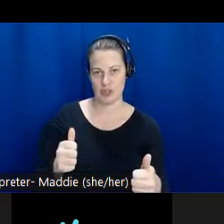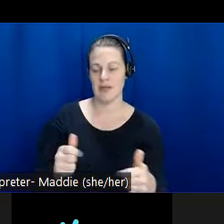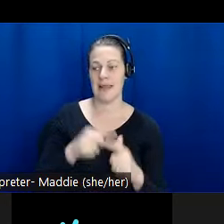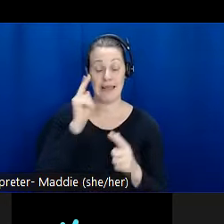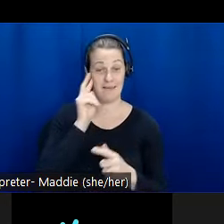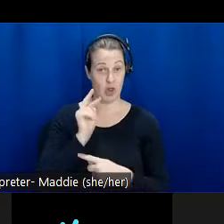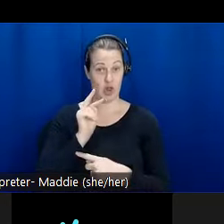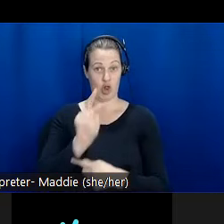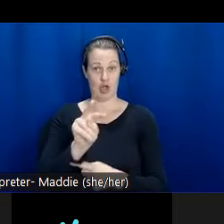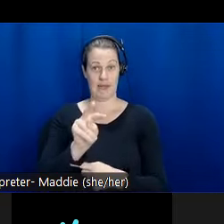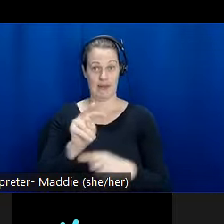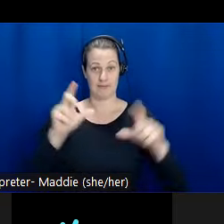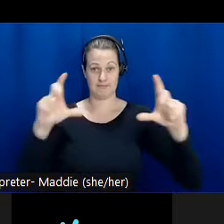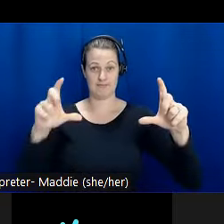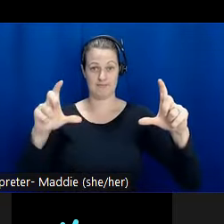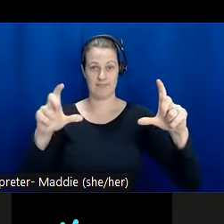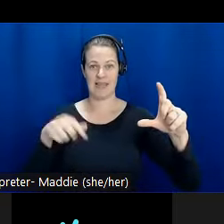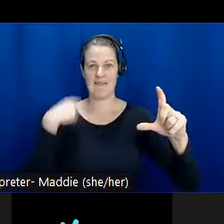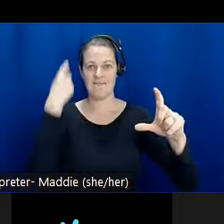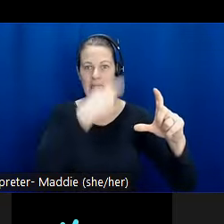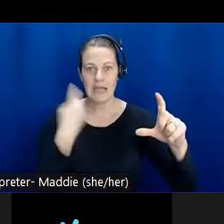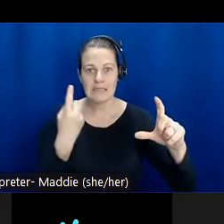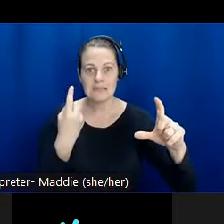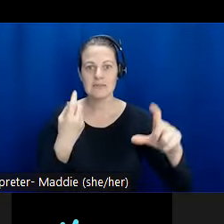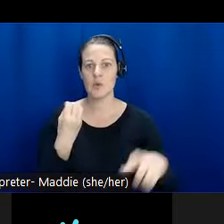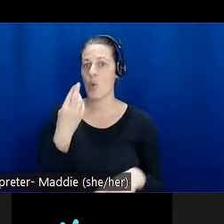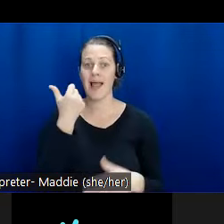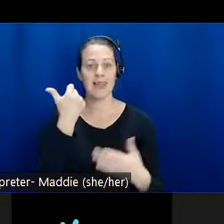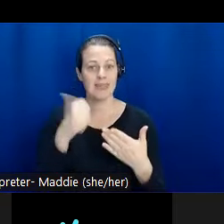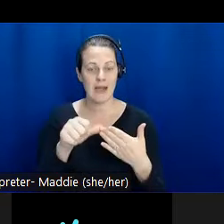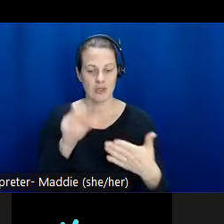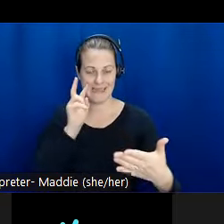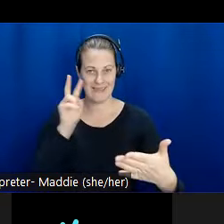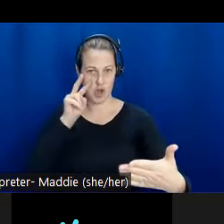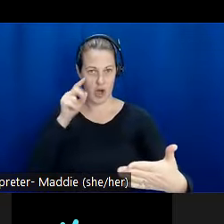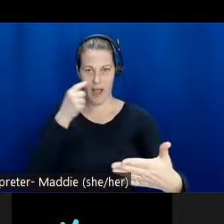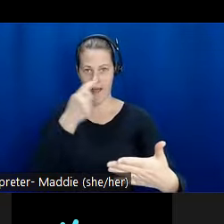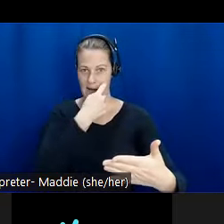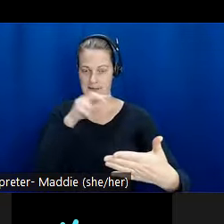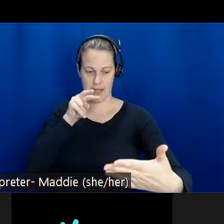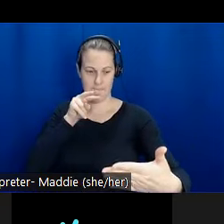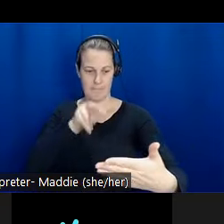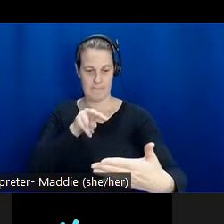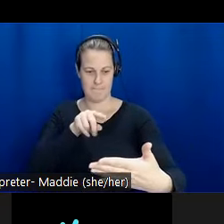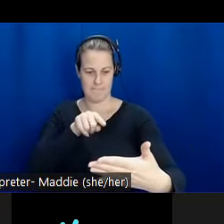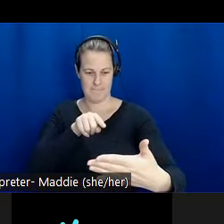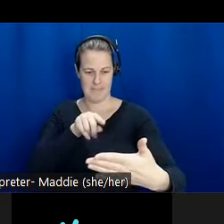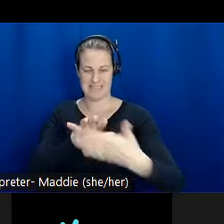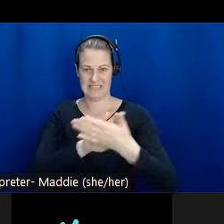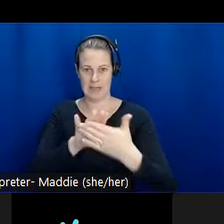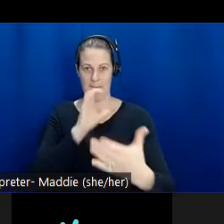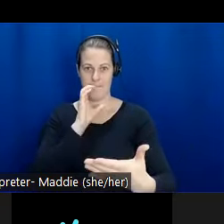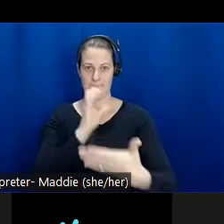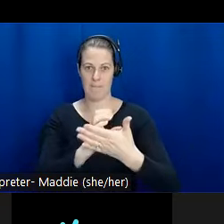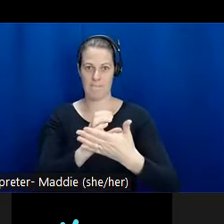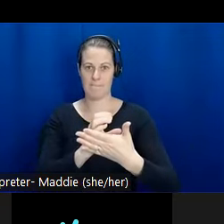someone's face or you're trying to look at letters to read, wherever you're pointing your eyes is where you have some distortions or a blind spot.